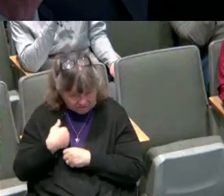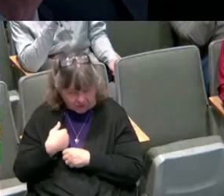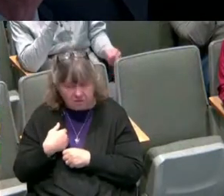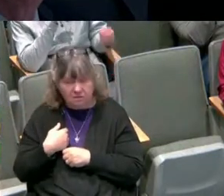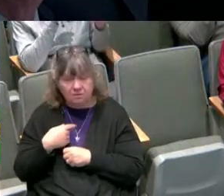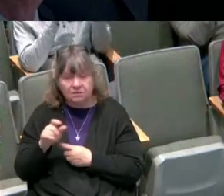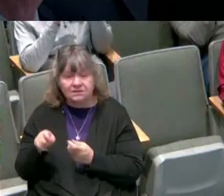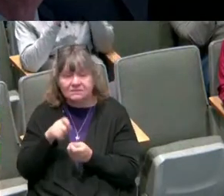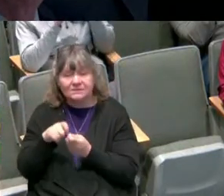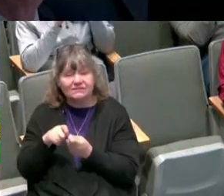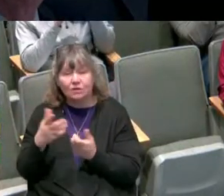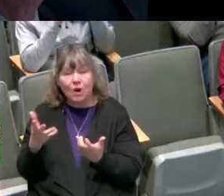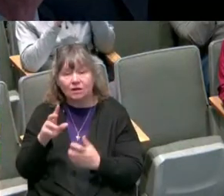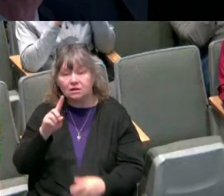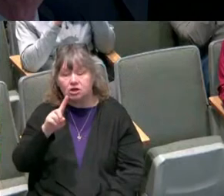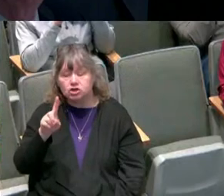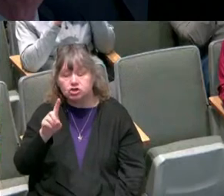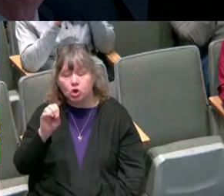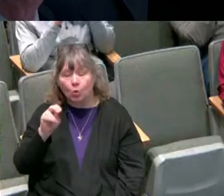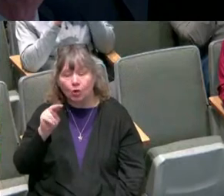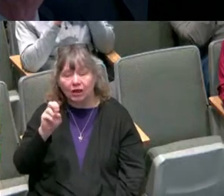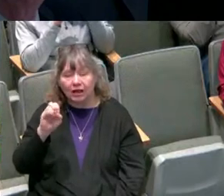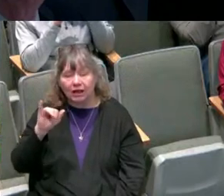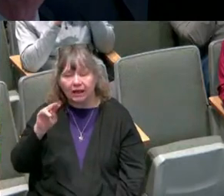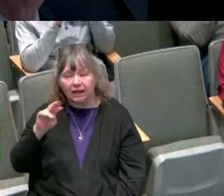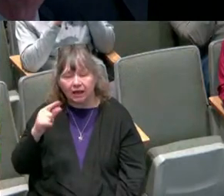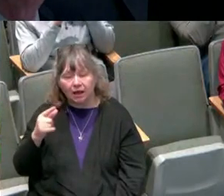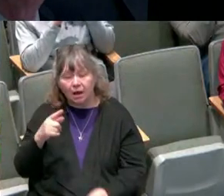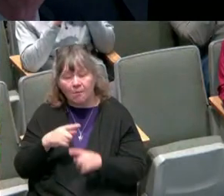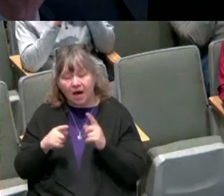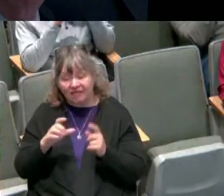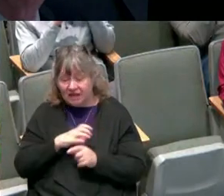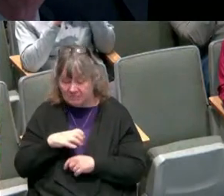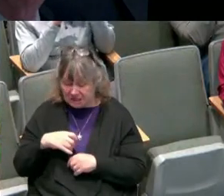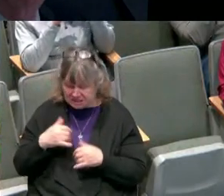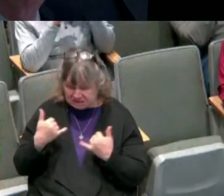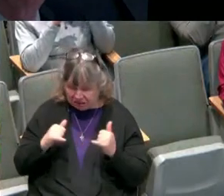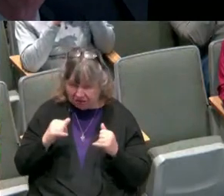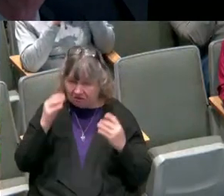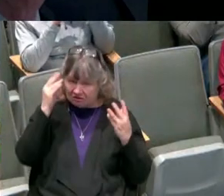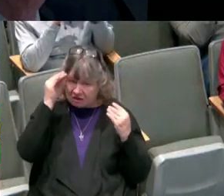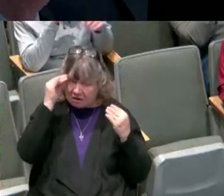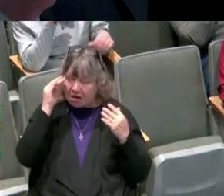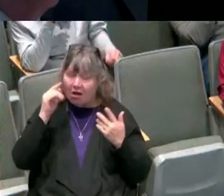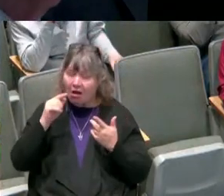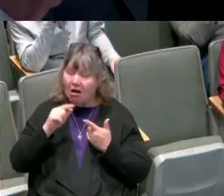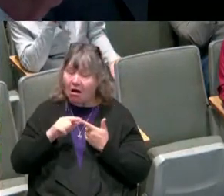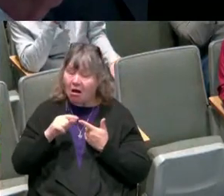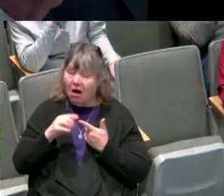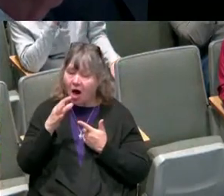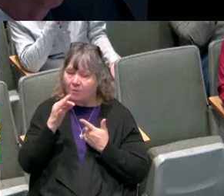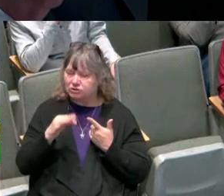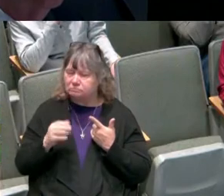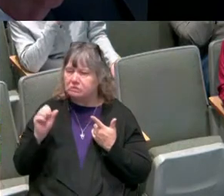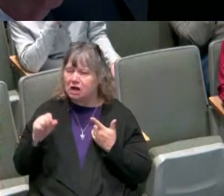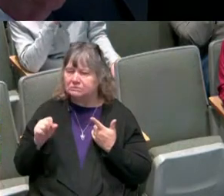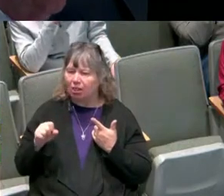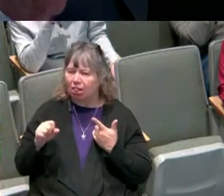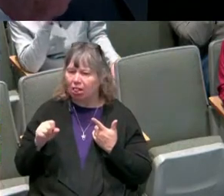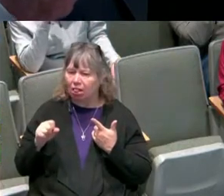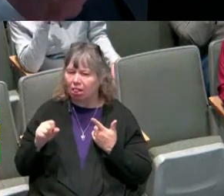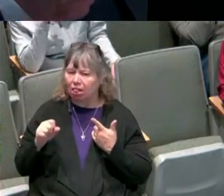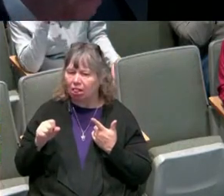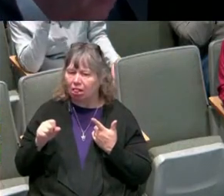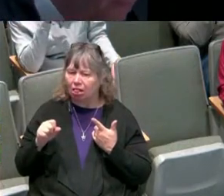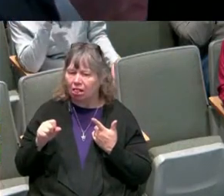specifically zoning but the committee still believes that option is worth pursuing in an